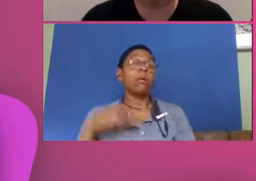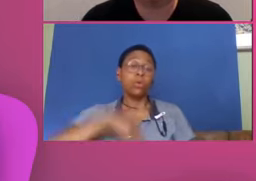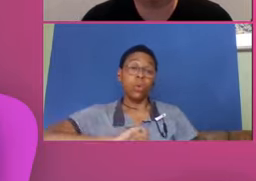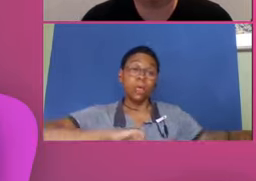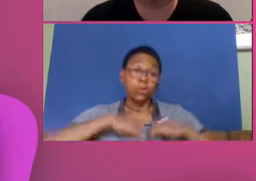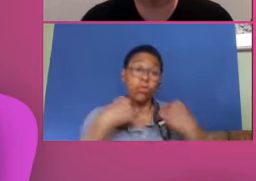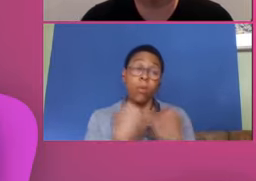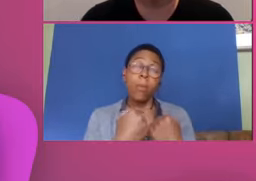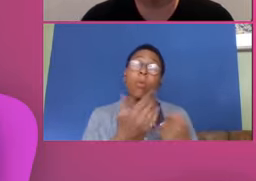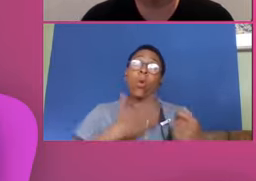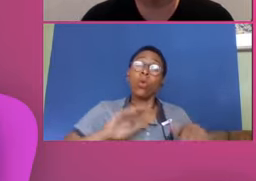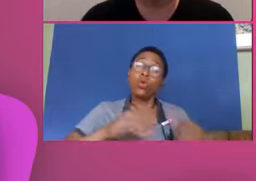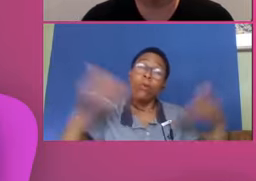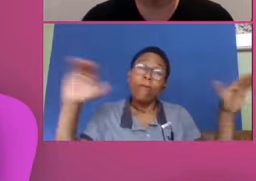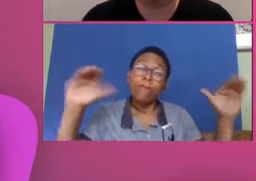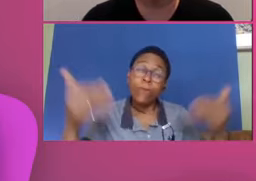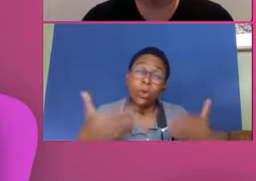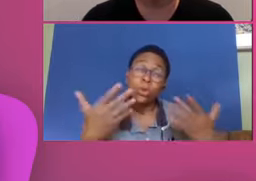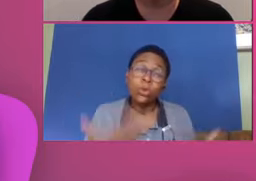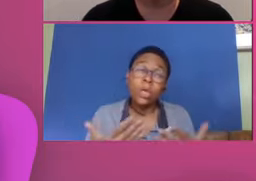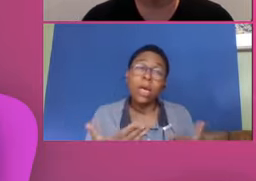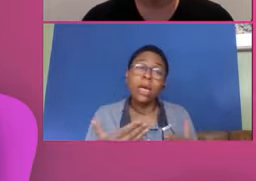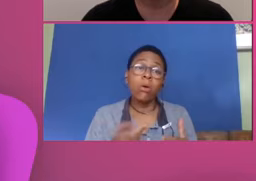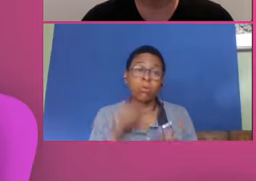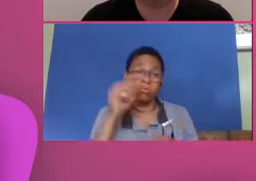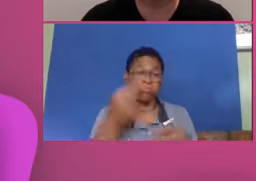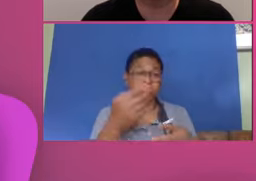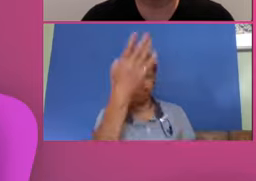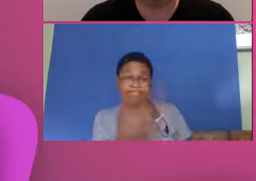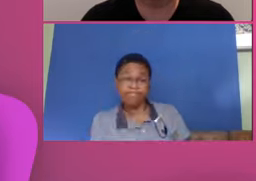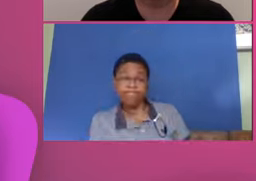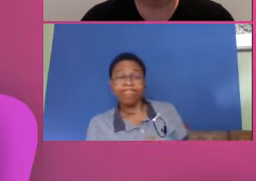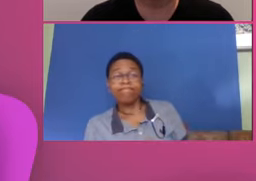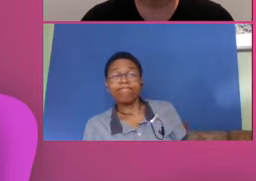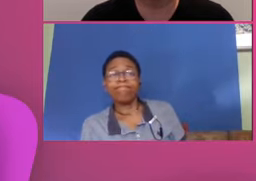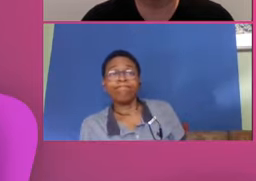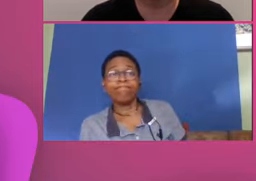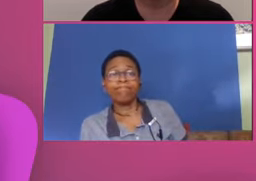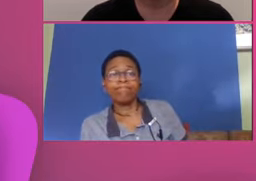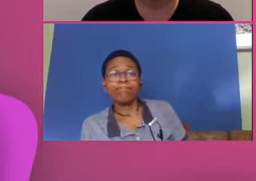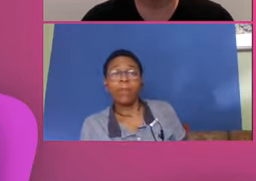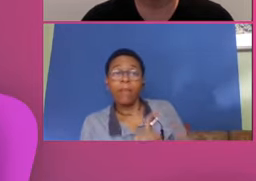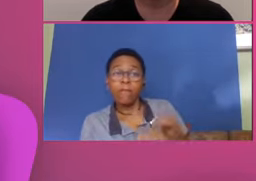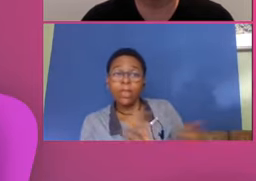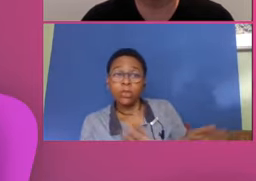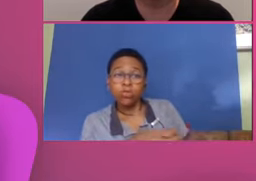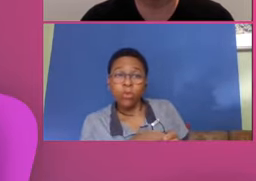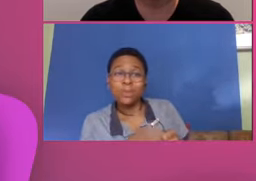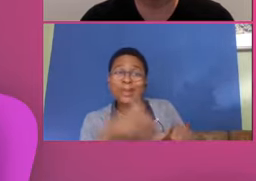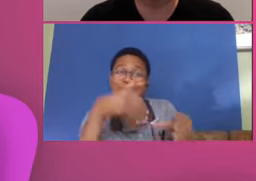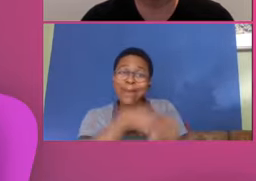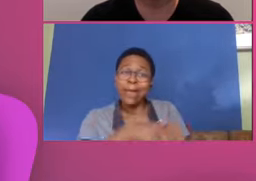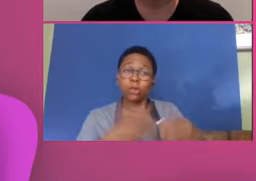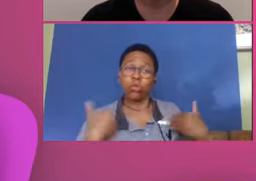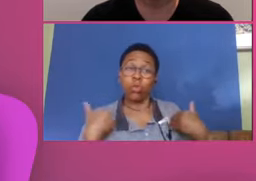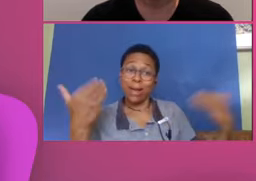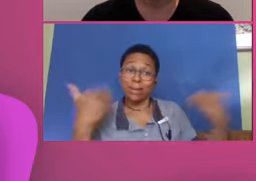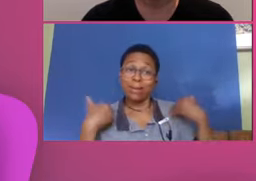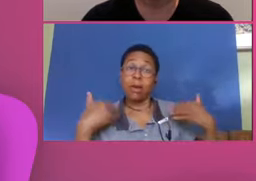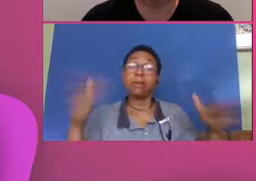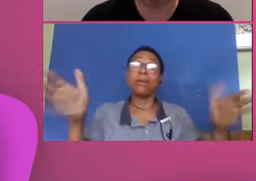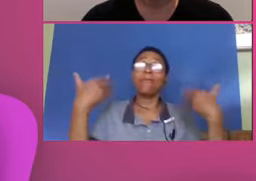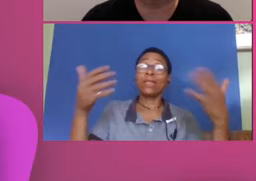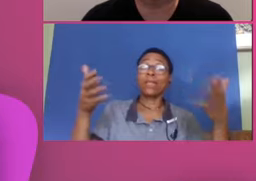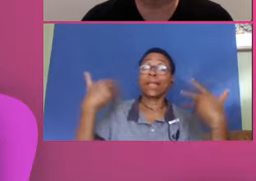bubbles, indoor exercise, ventilation, and face covering. We'll be signposting to relevant